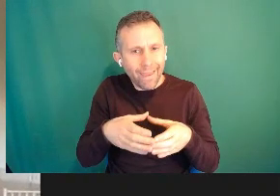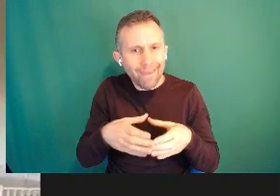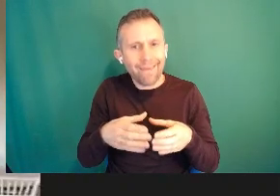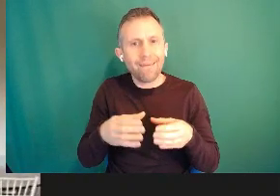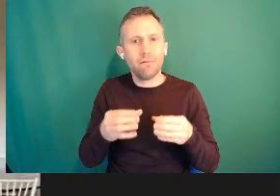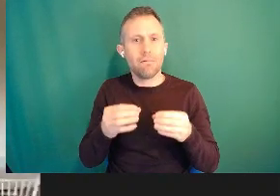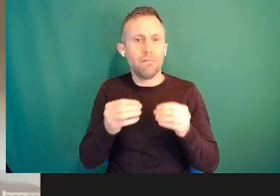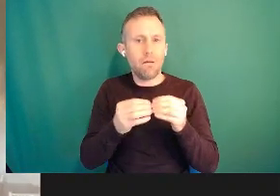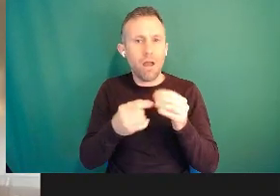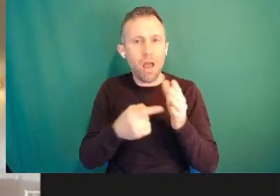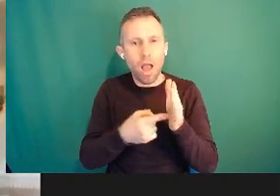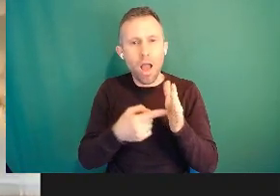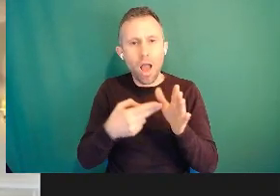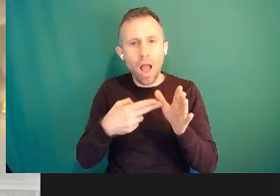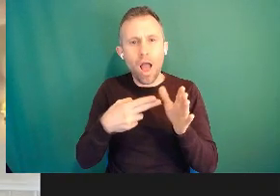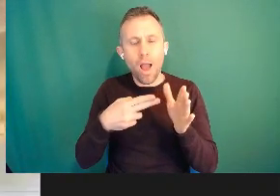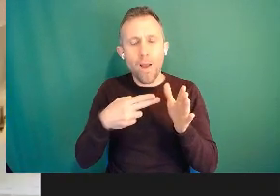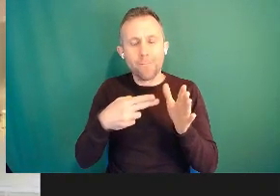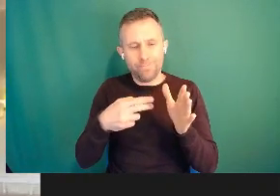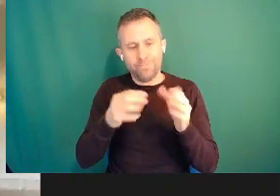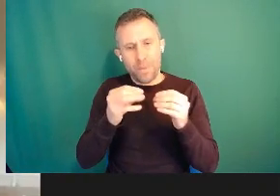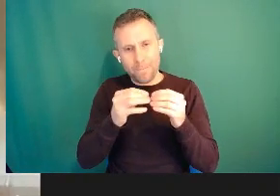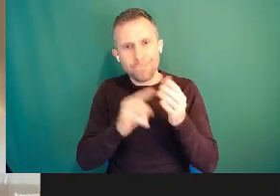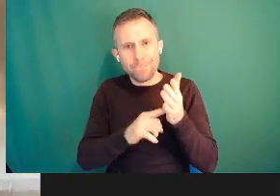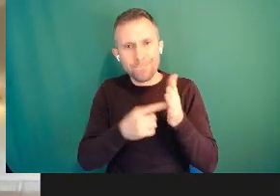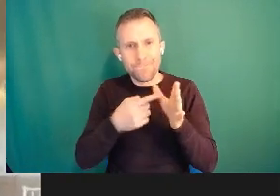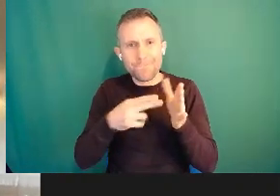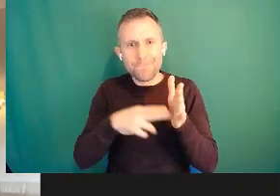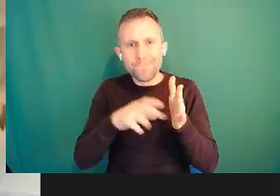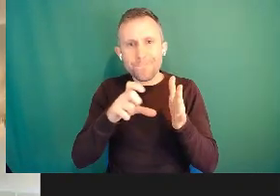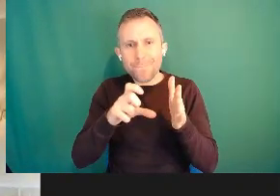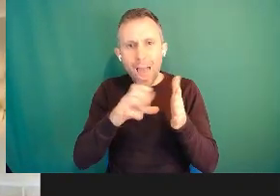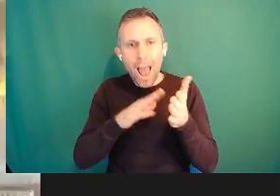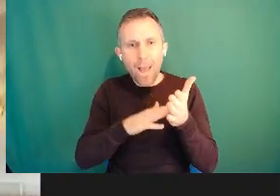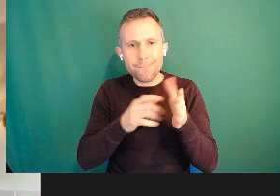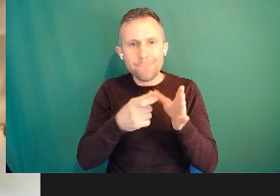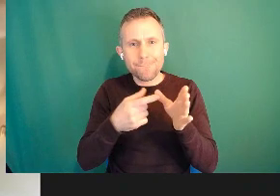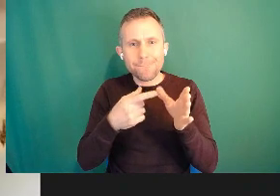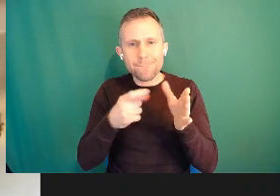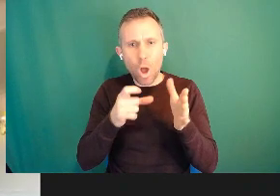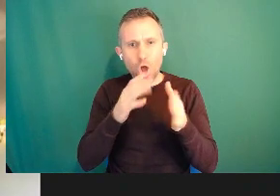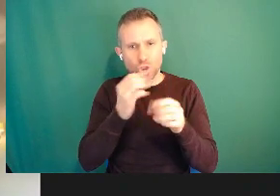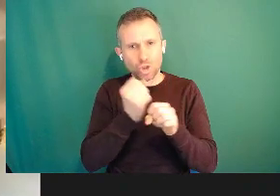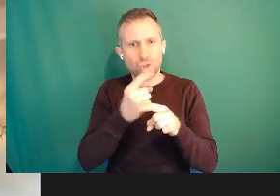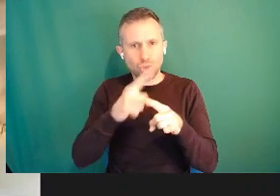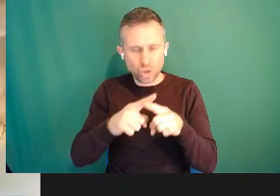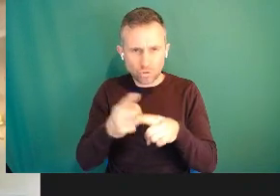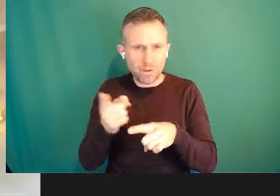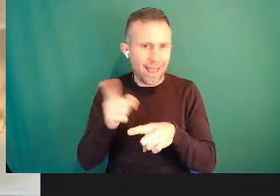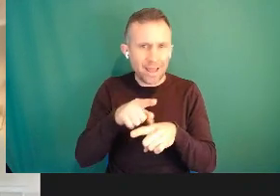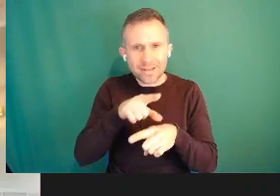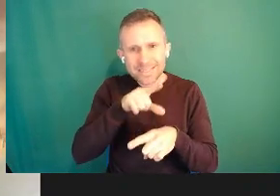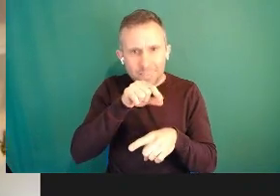like swan and stewed sparrows. The pistachios were included on the menu.